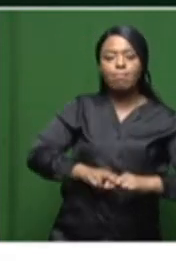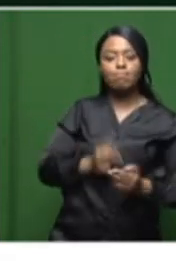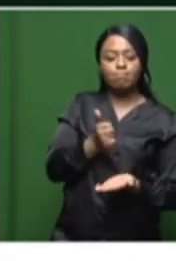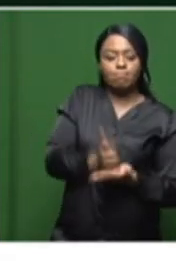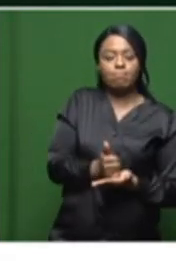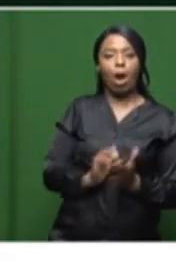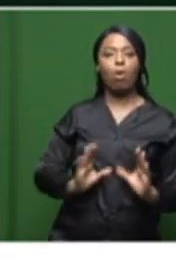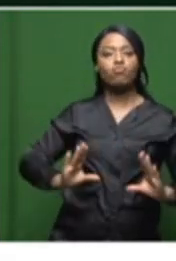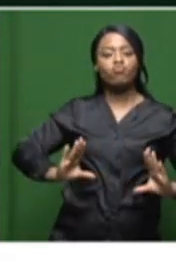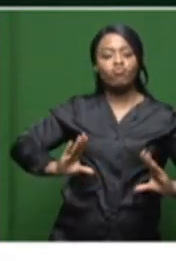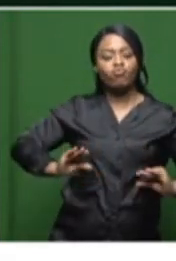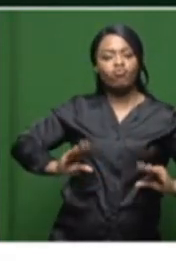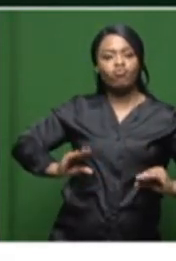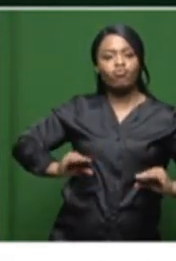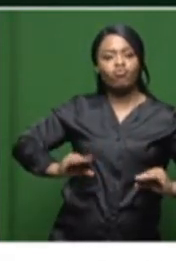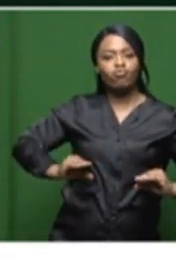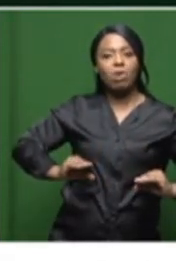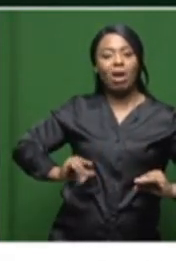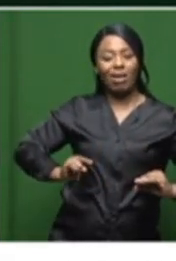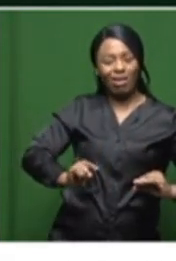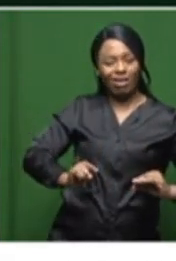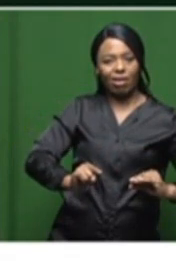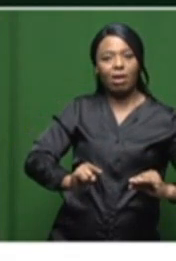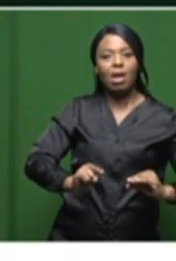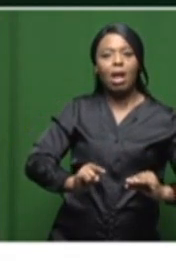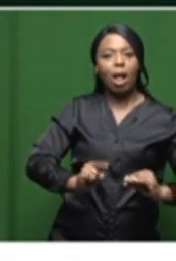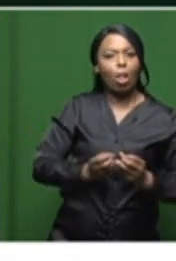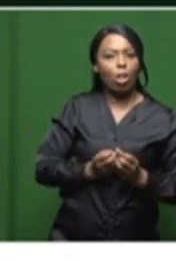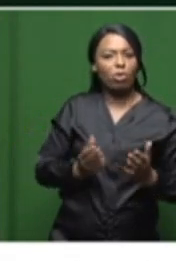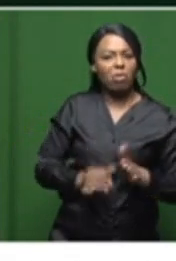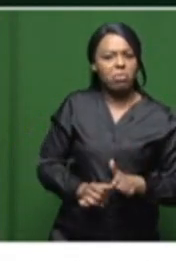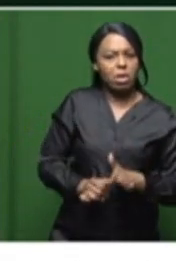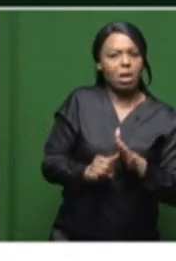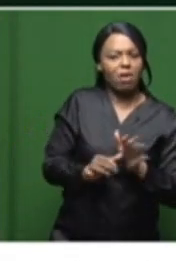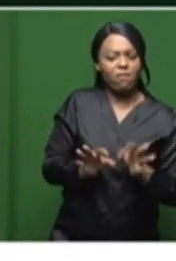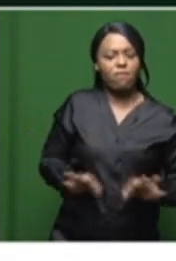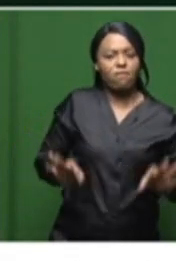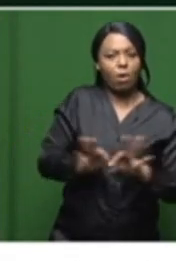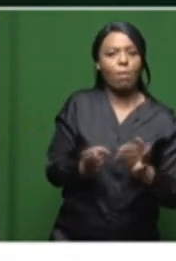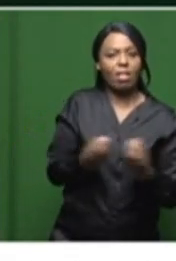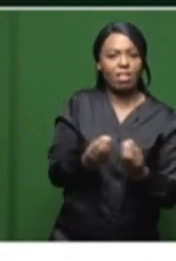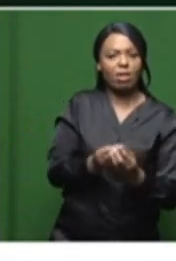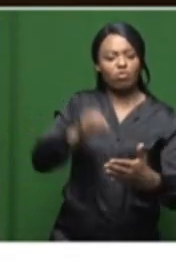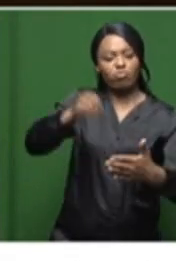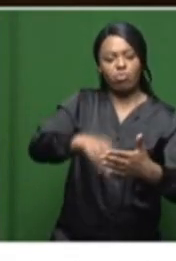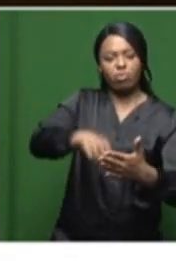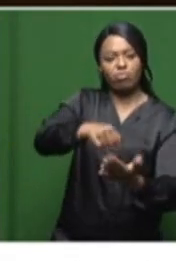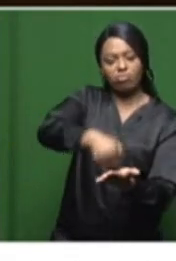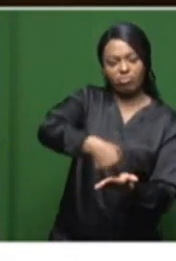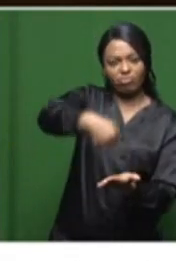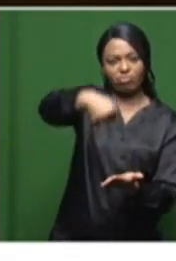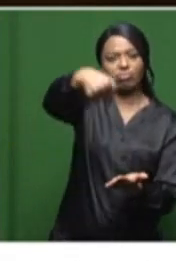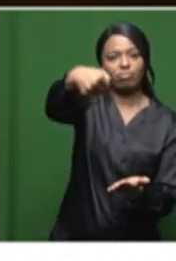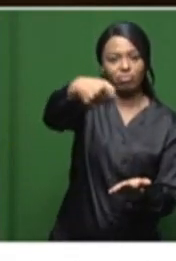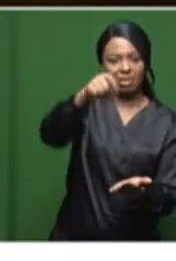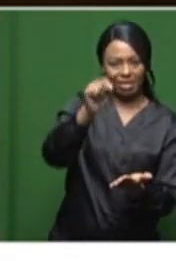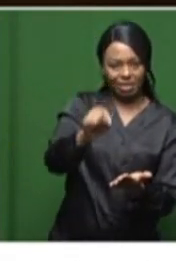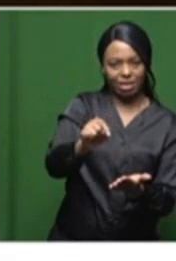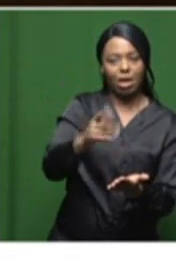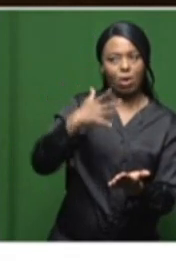we put our most treasured items, and I wanted to place the